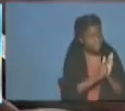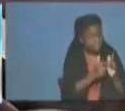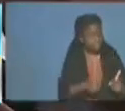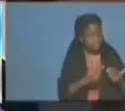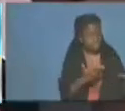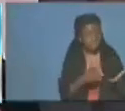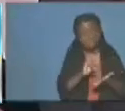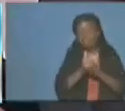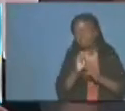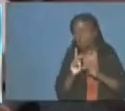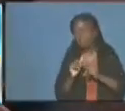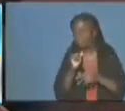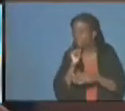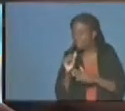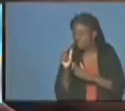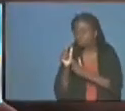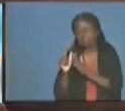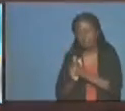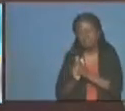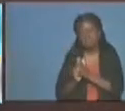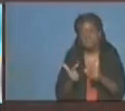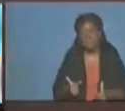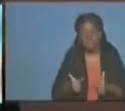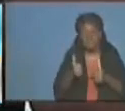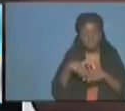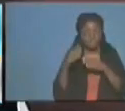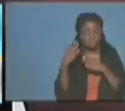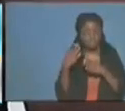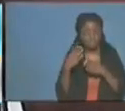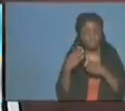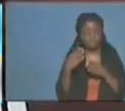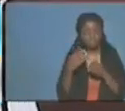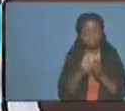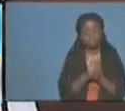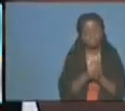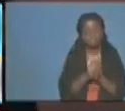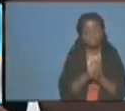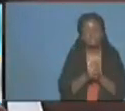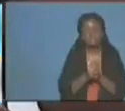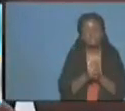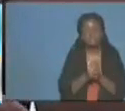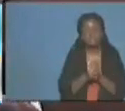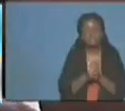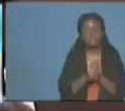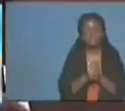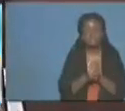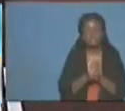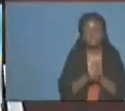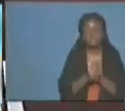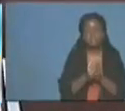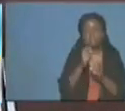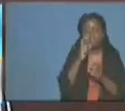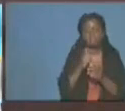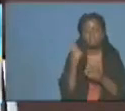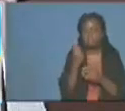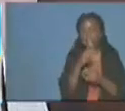mean legally and illegally. And at the end of the day, either way, it should work itself out. But of course, Ministry of Social Services must always be